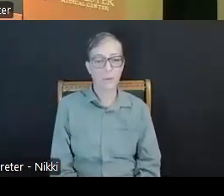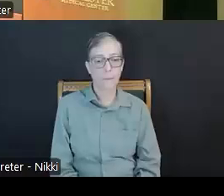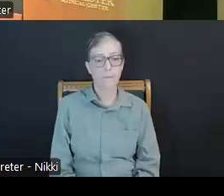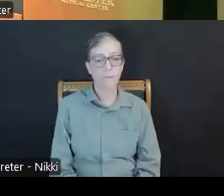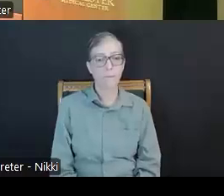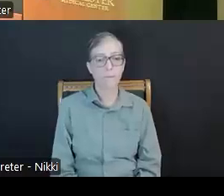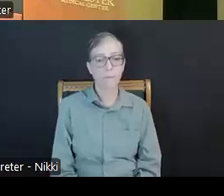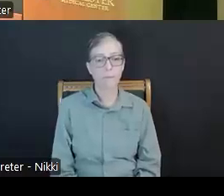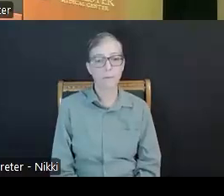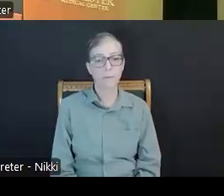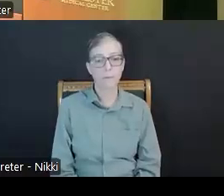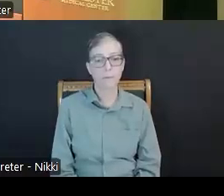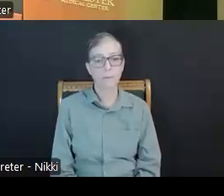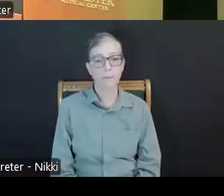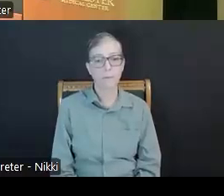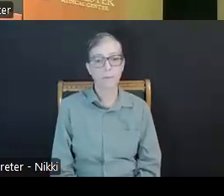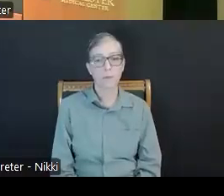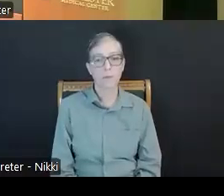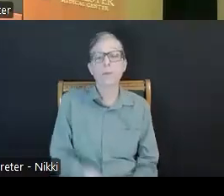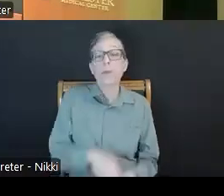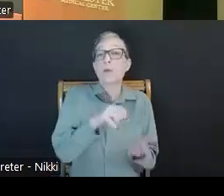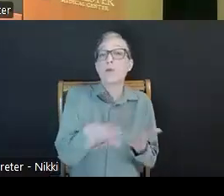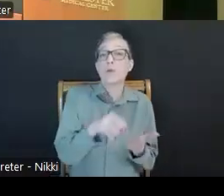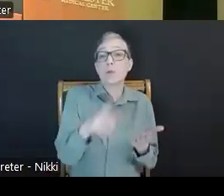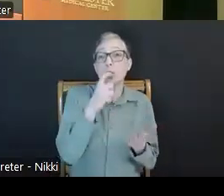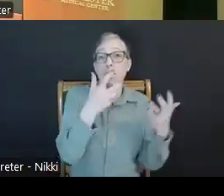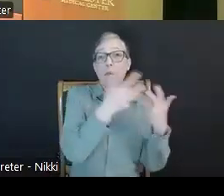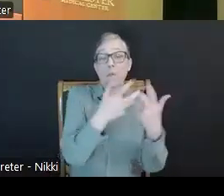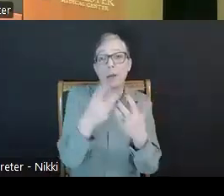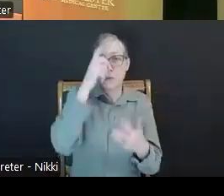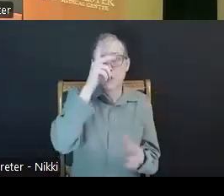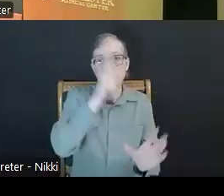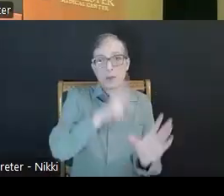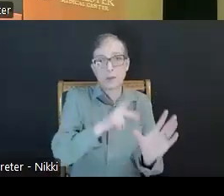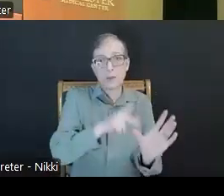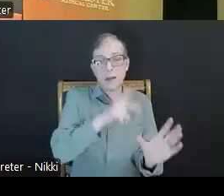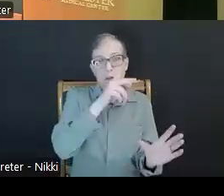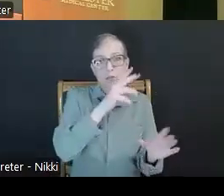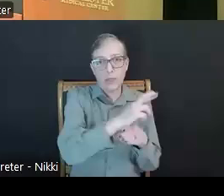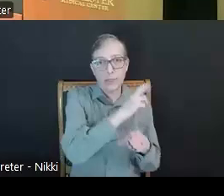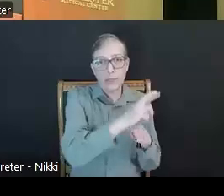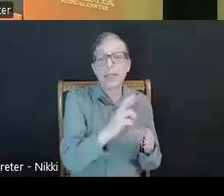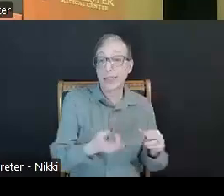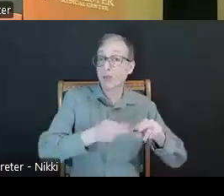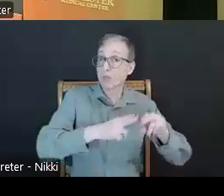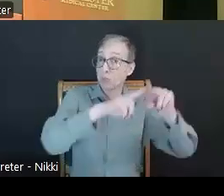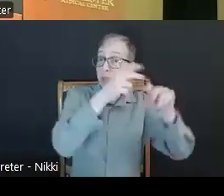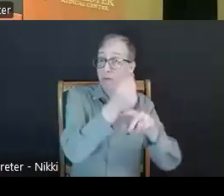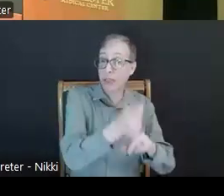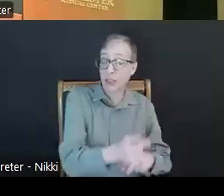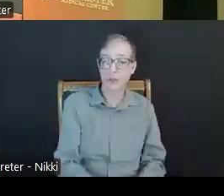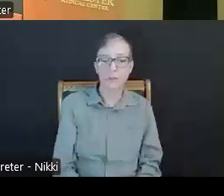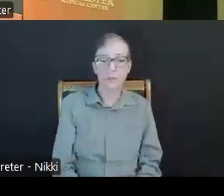the number of students who are matching into psychiatry residency continues to go up every year. So if you look at this graph, this was published by